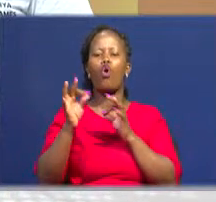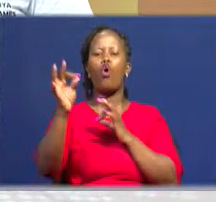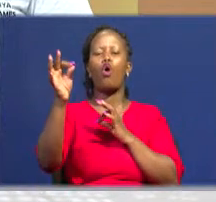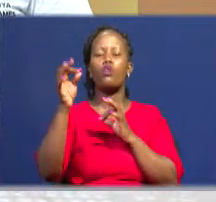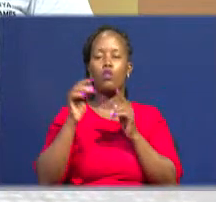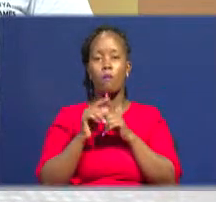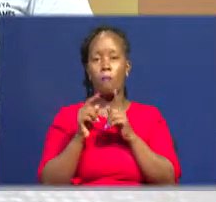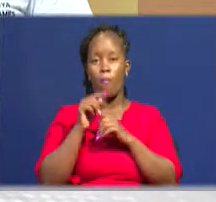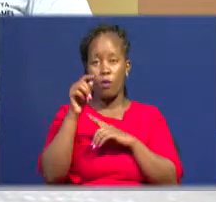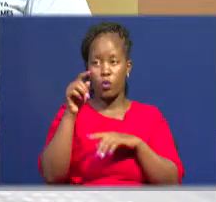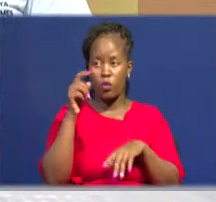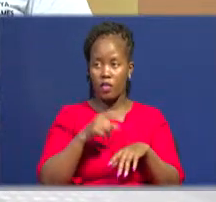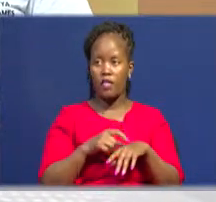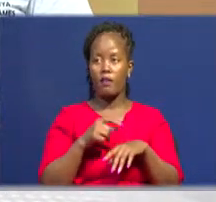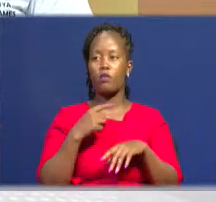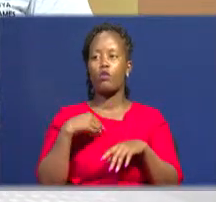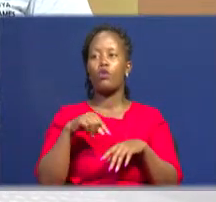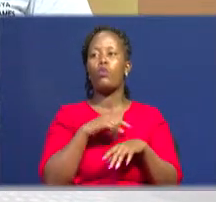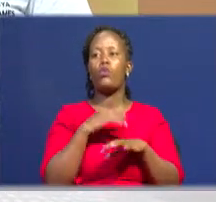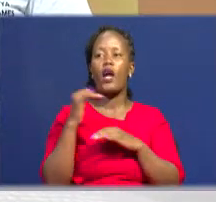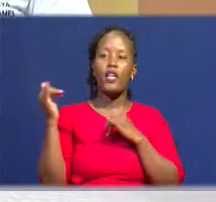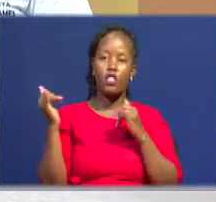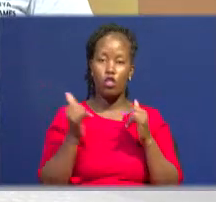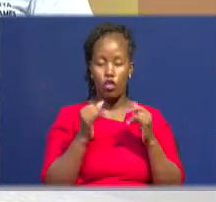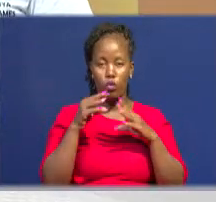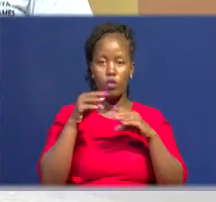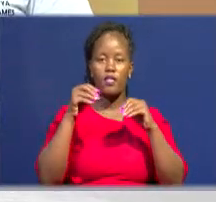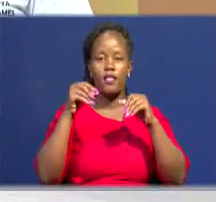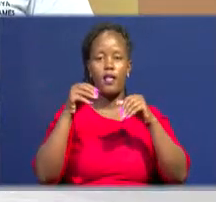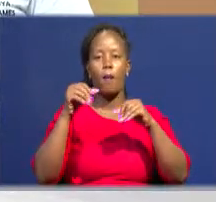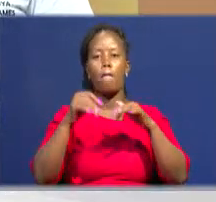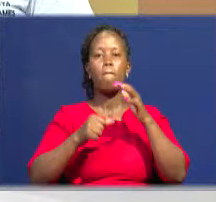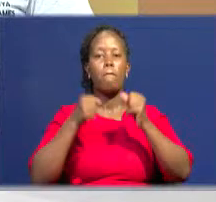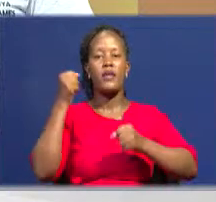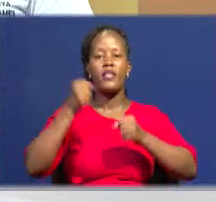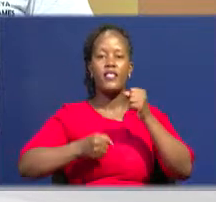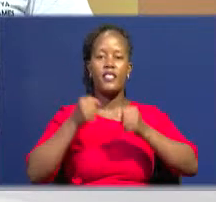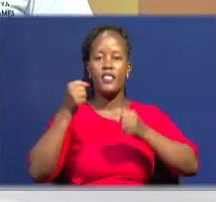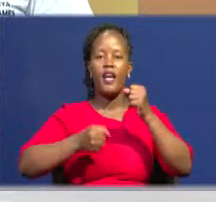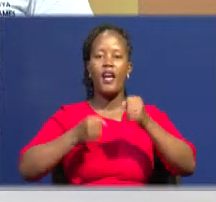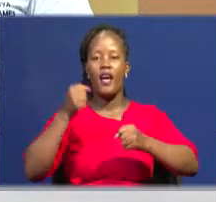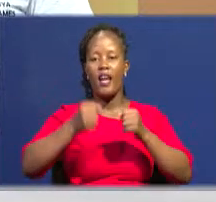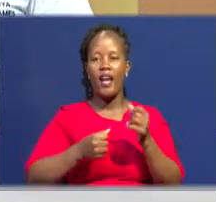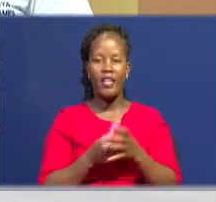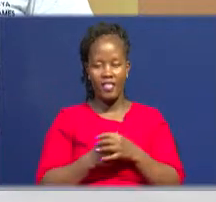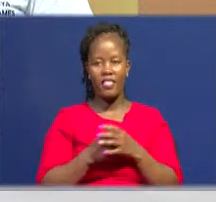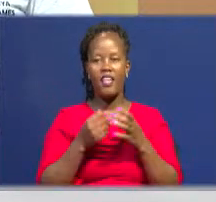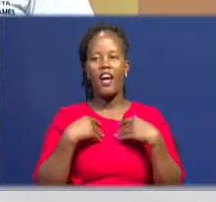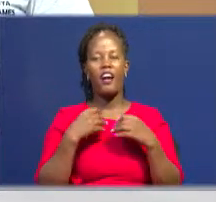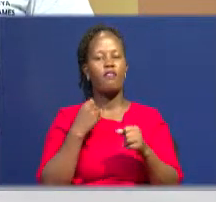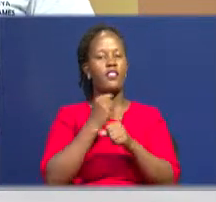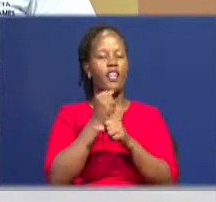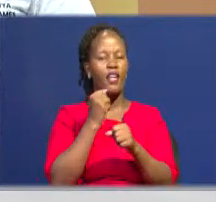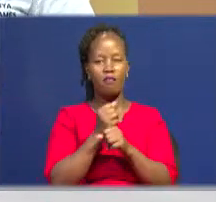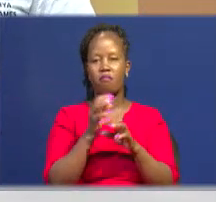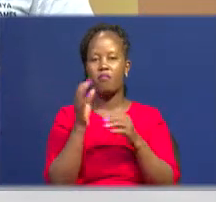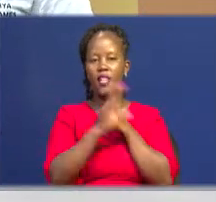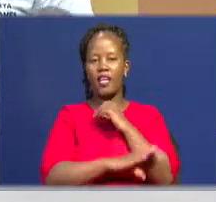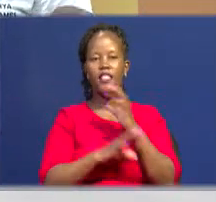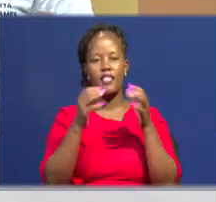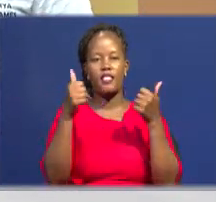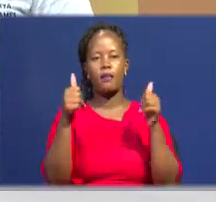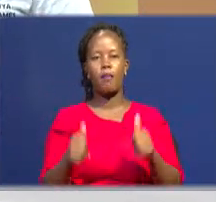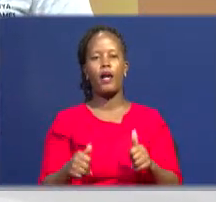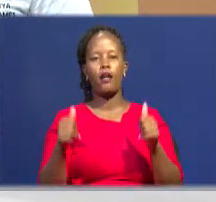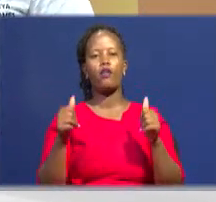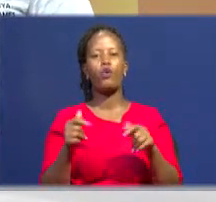we are introducing the beach run. It's something interesting that we want to begin. We've not seen it done in the country, but because of how long